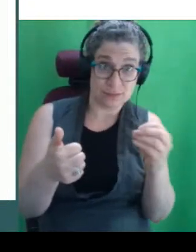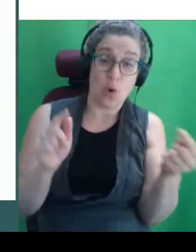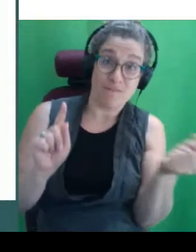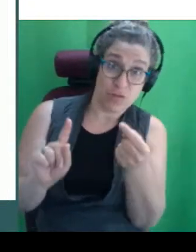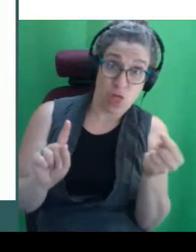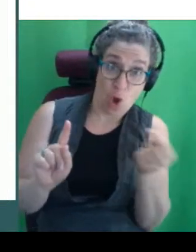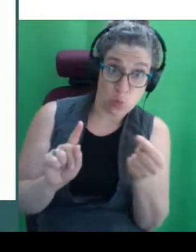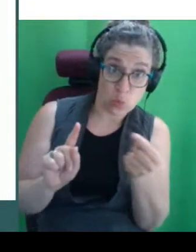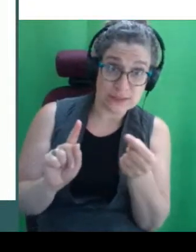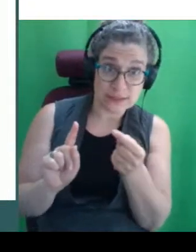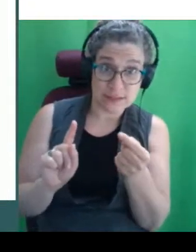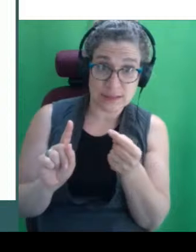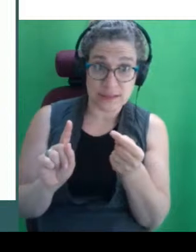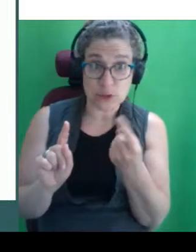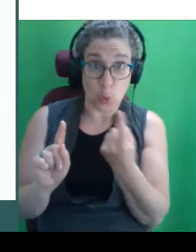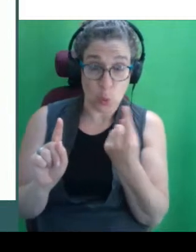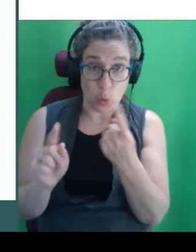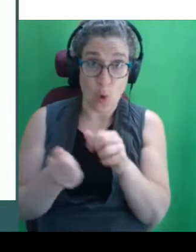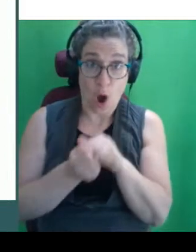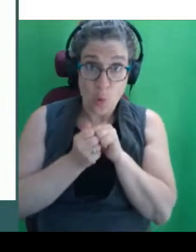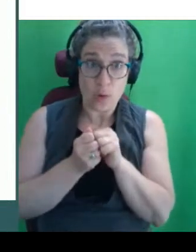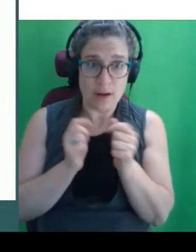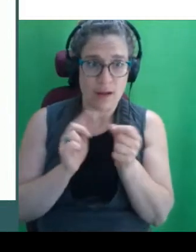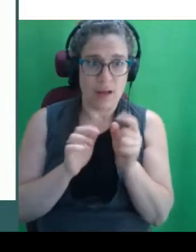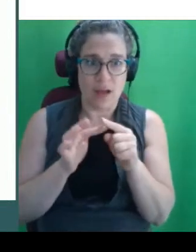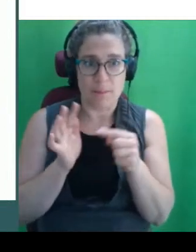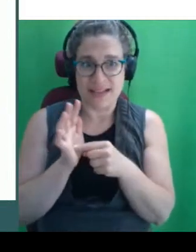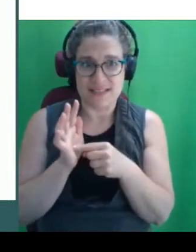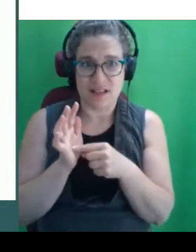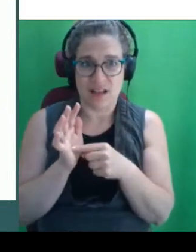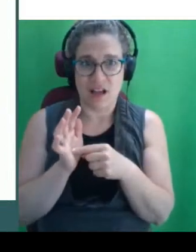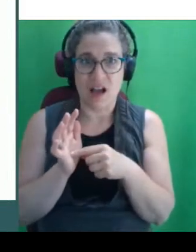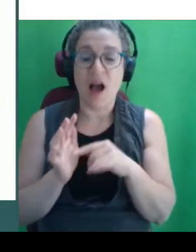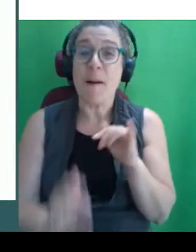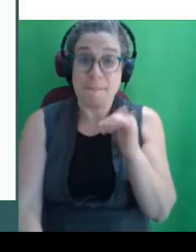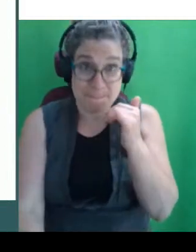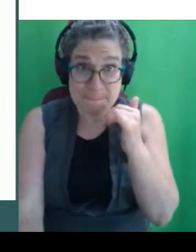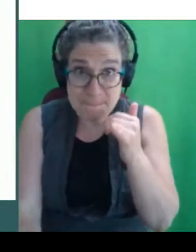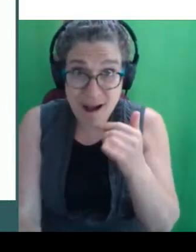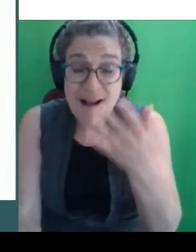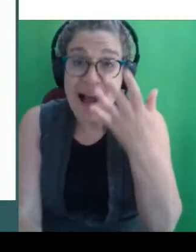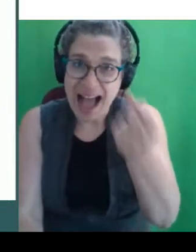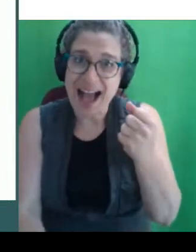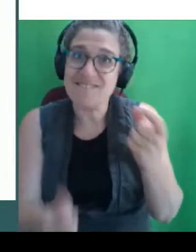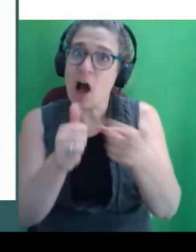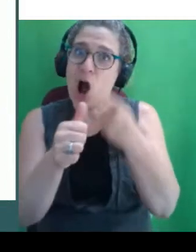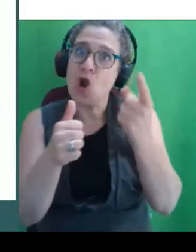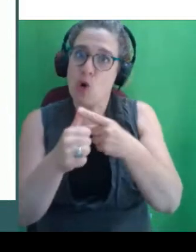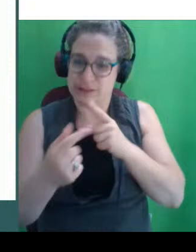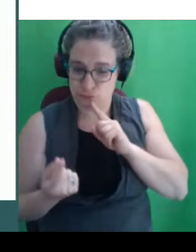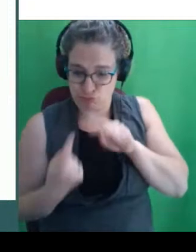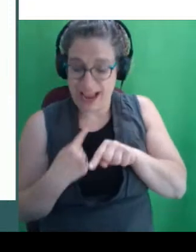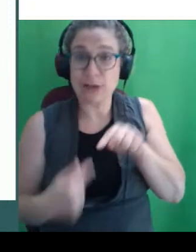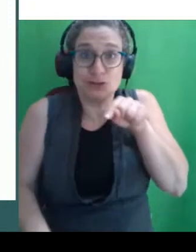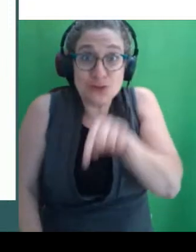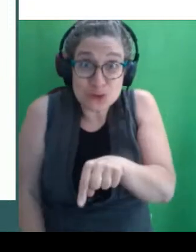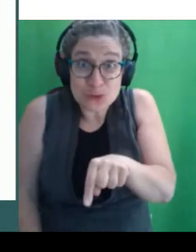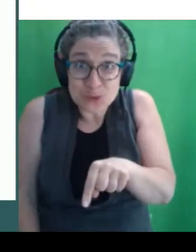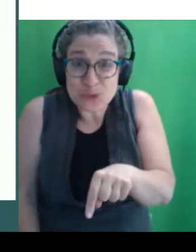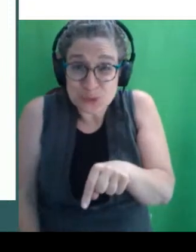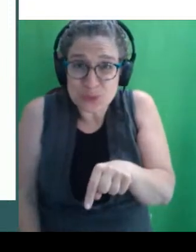who own a pet may suffer some form of allergic reactions to the animal. So that